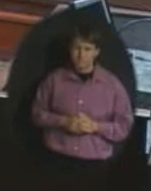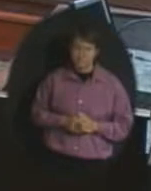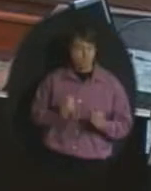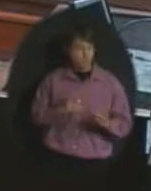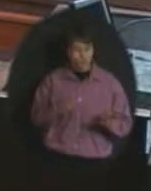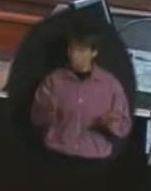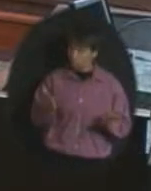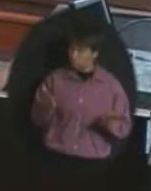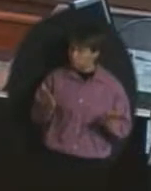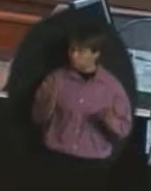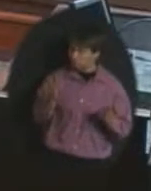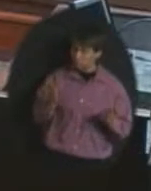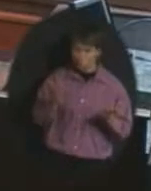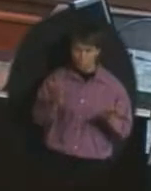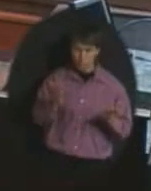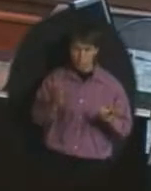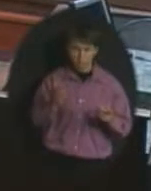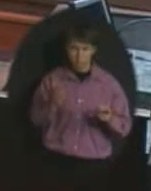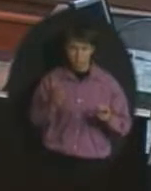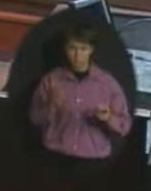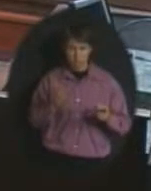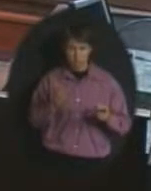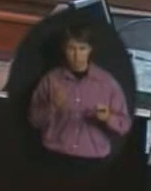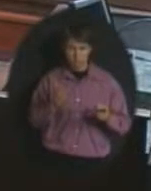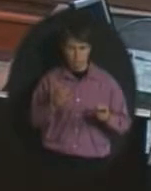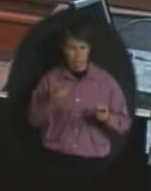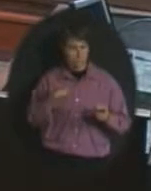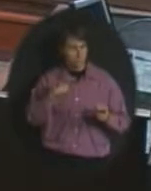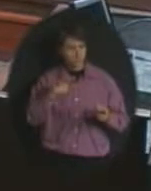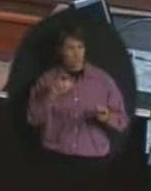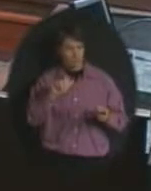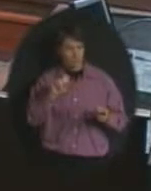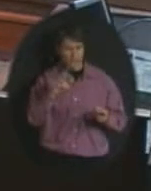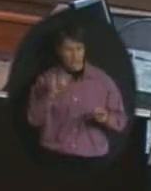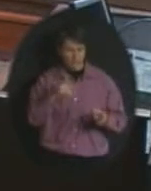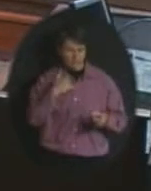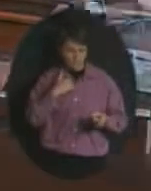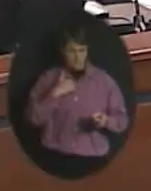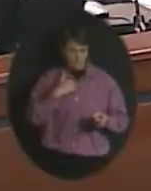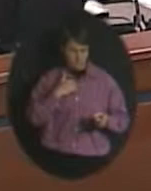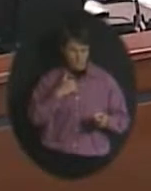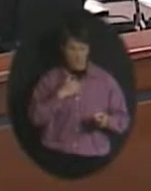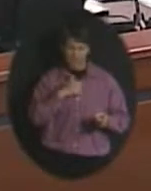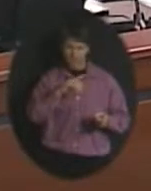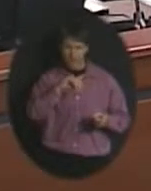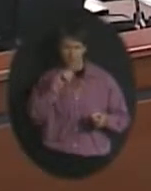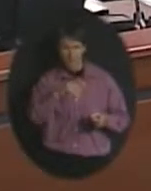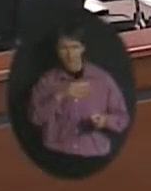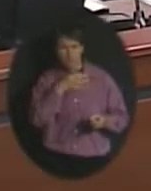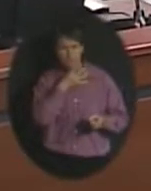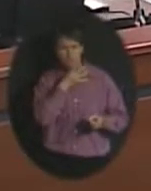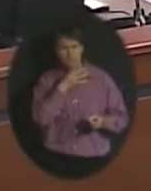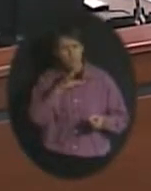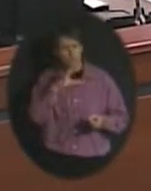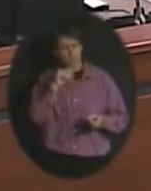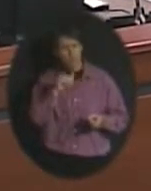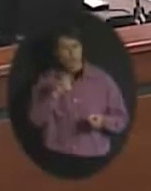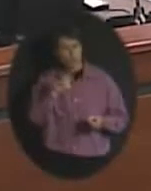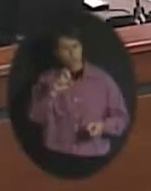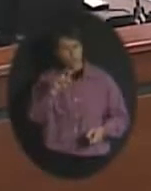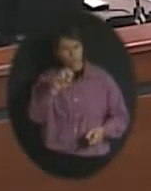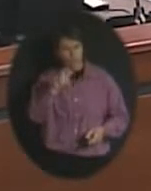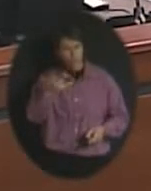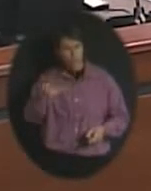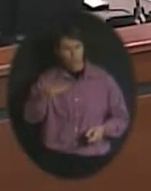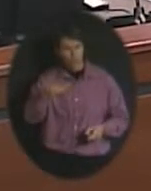All right, then would someone know? I just had a question in regard to why there isn't a renewal option in the lease agreement.